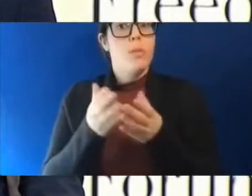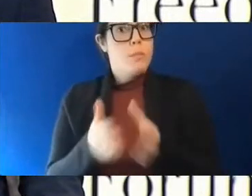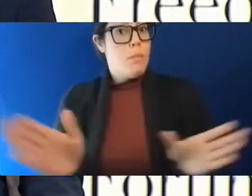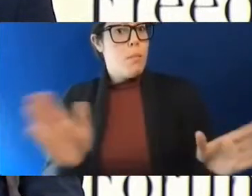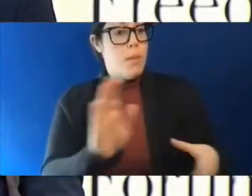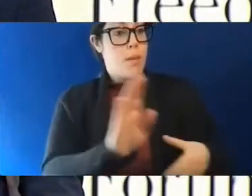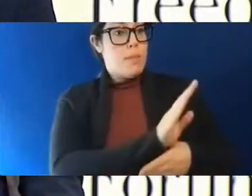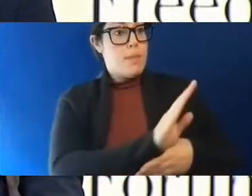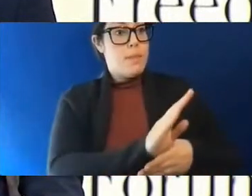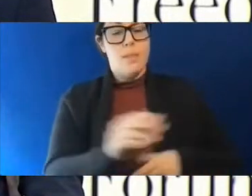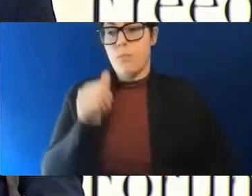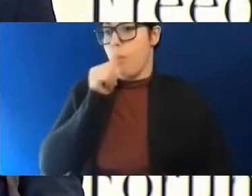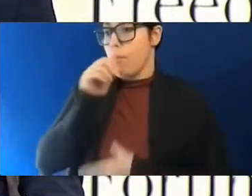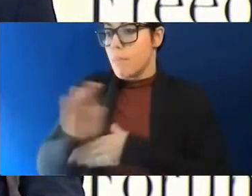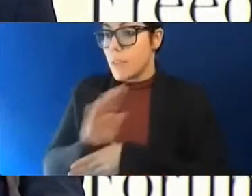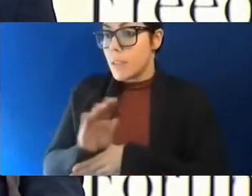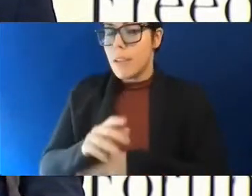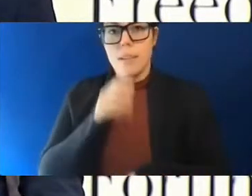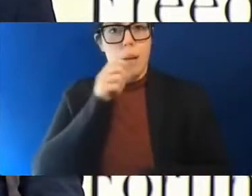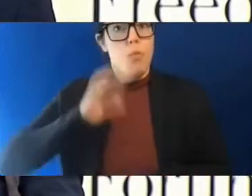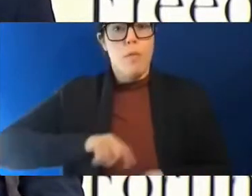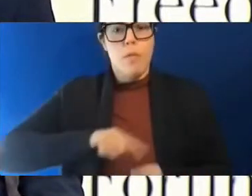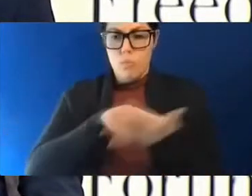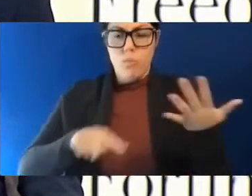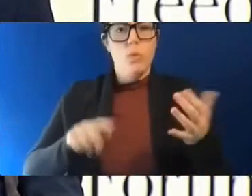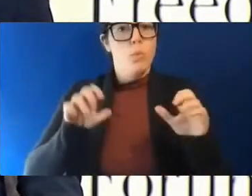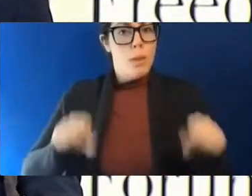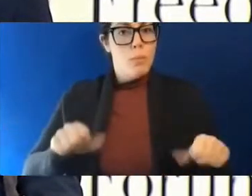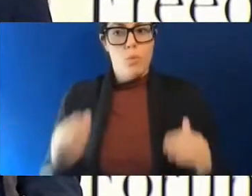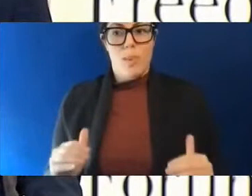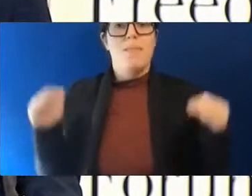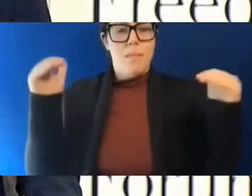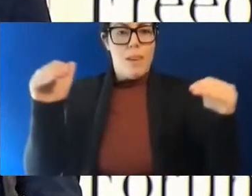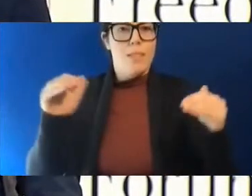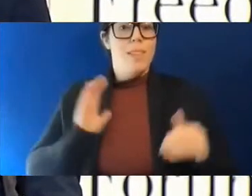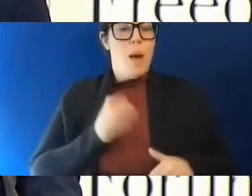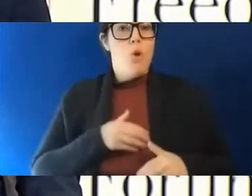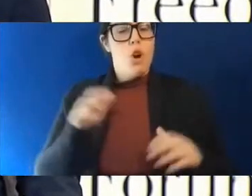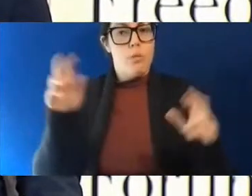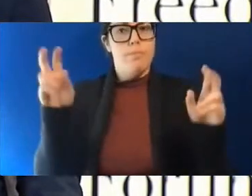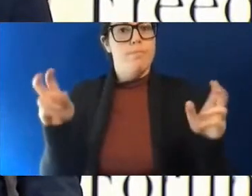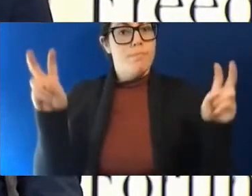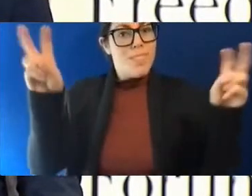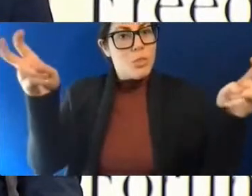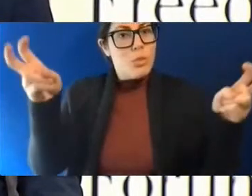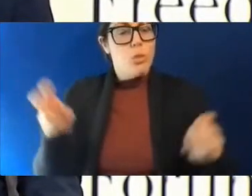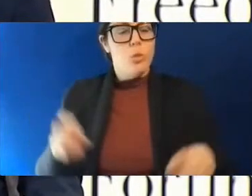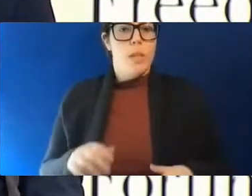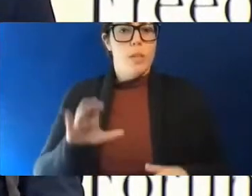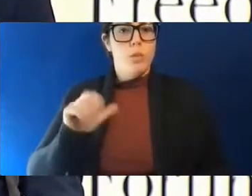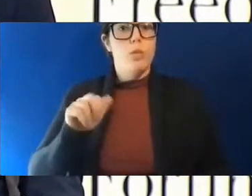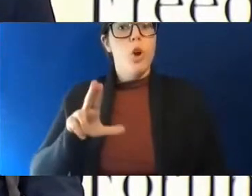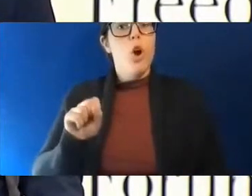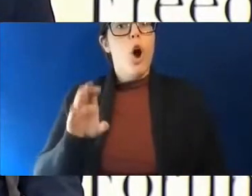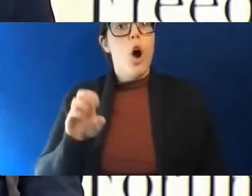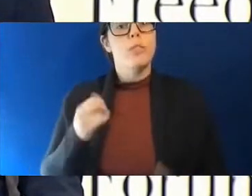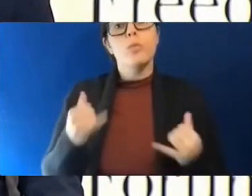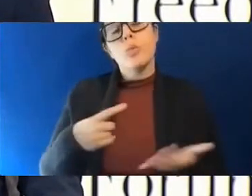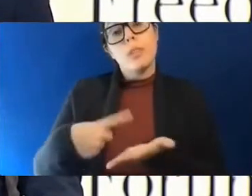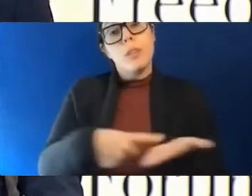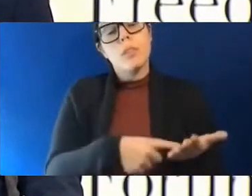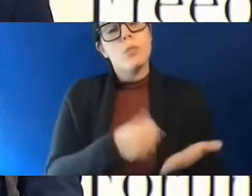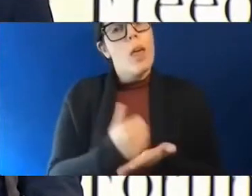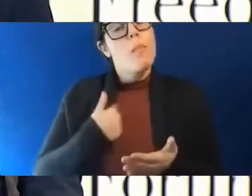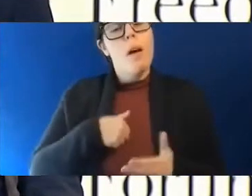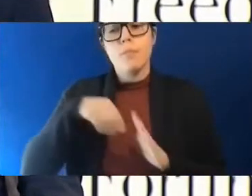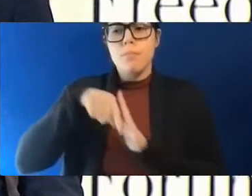sector, private sector, and nonprofits to advance this cause in a meaningful way. Today's conversation will give us a chance to delve into